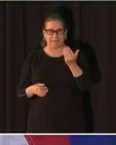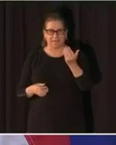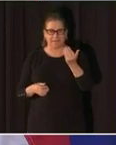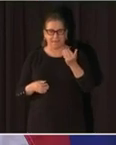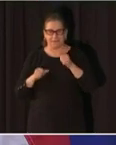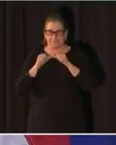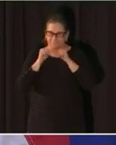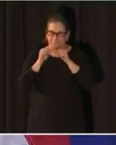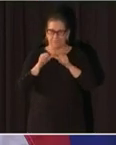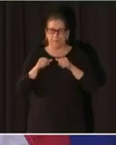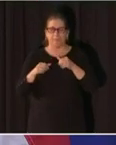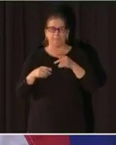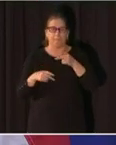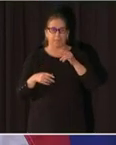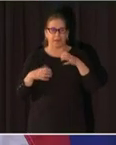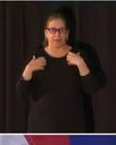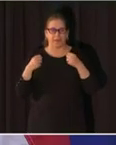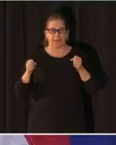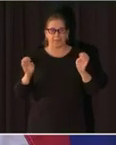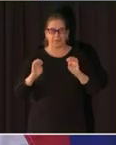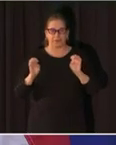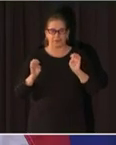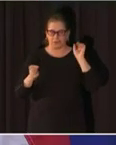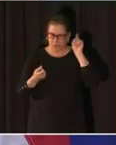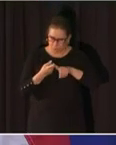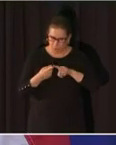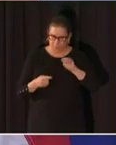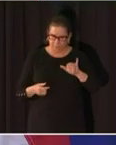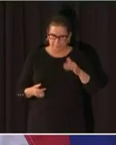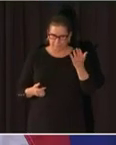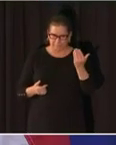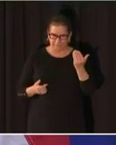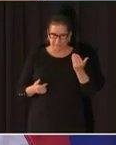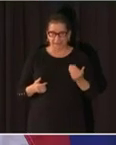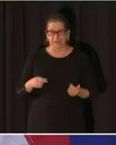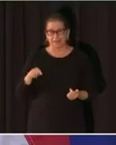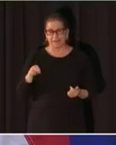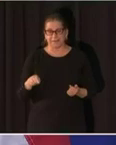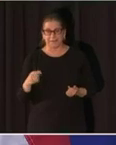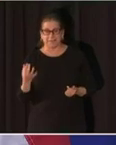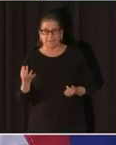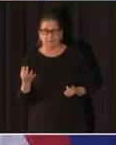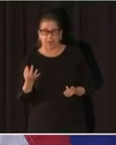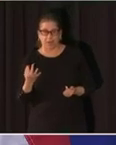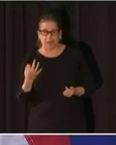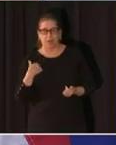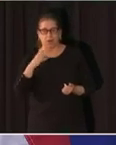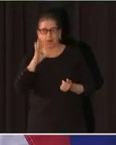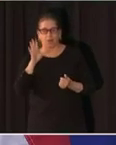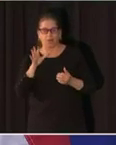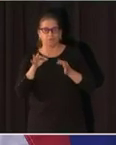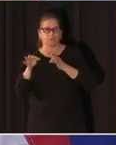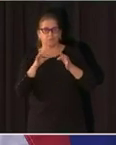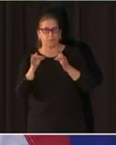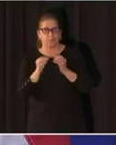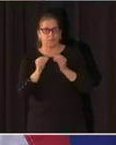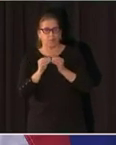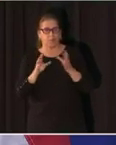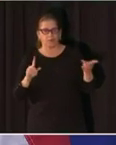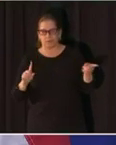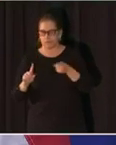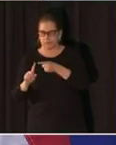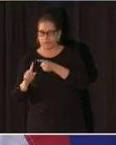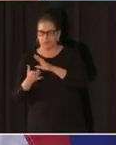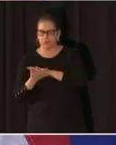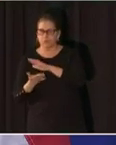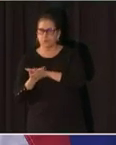know that we will need until at least May 15th to continue flattening the curve. And to